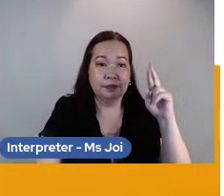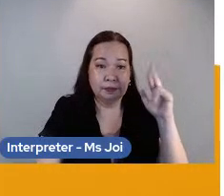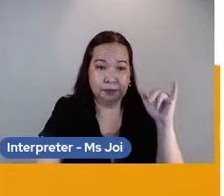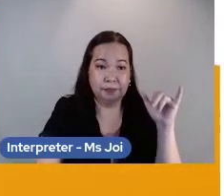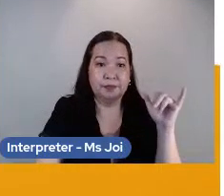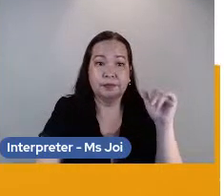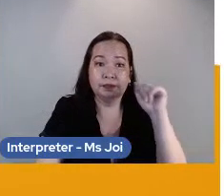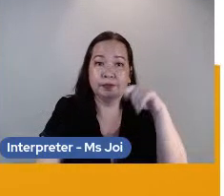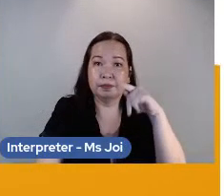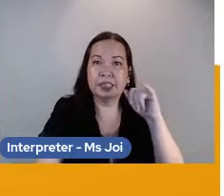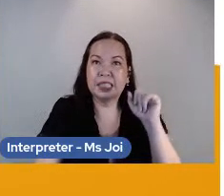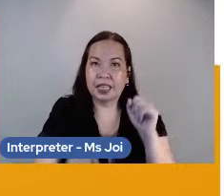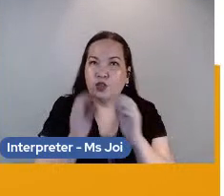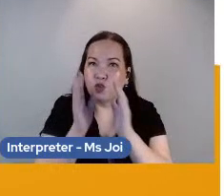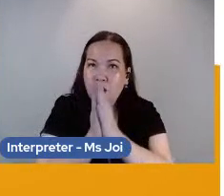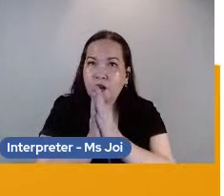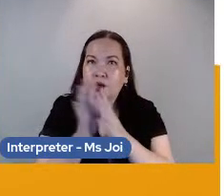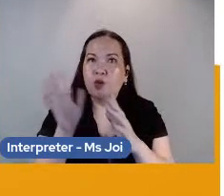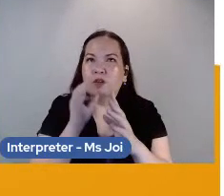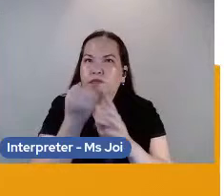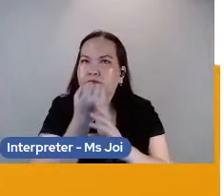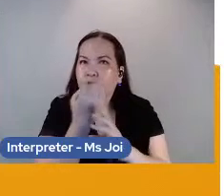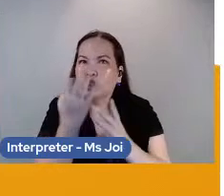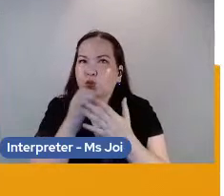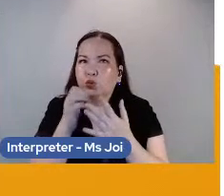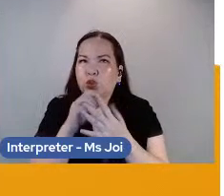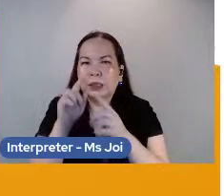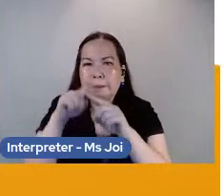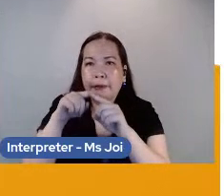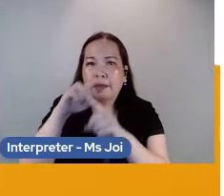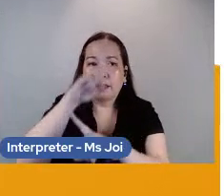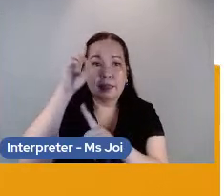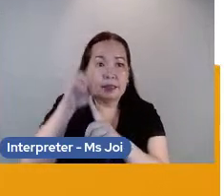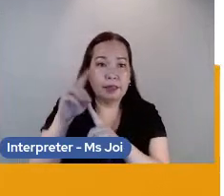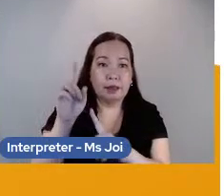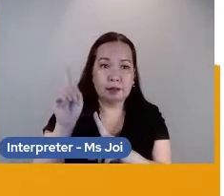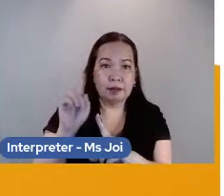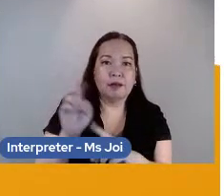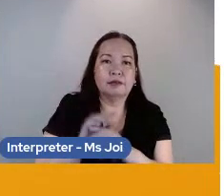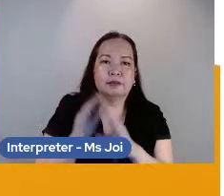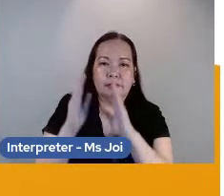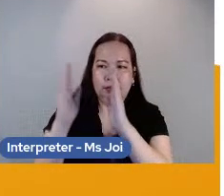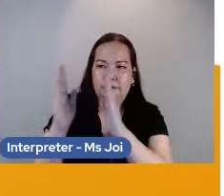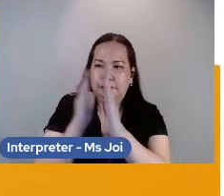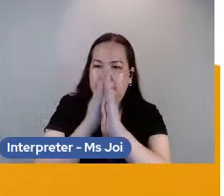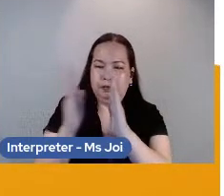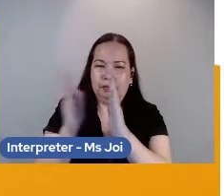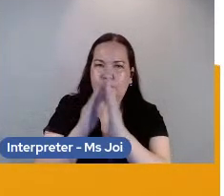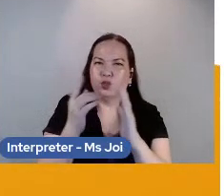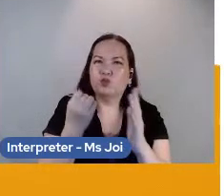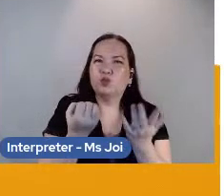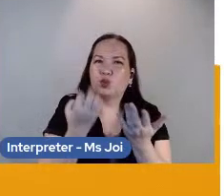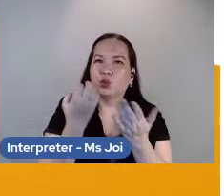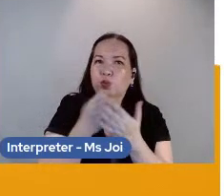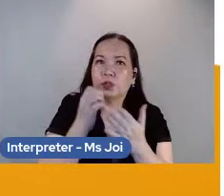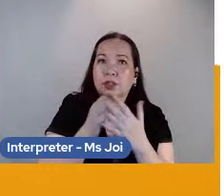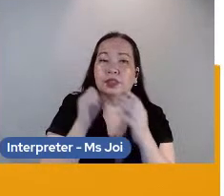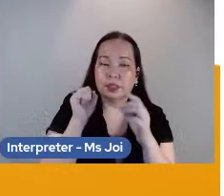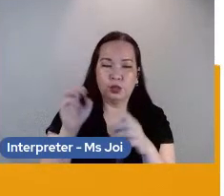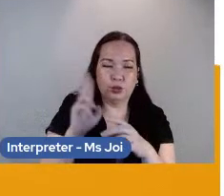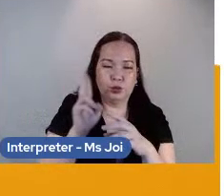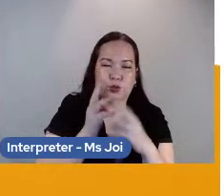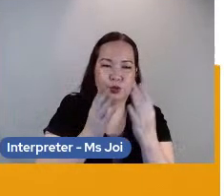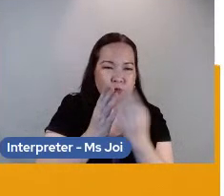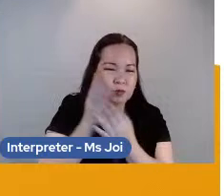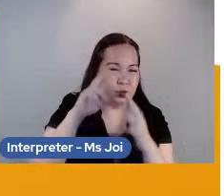certain dates. And I think that'll be quite handy when we think about monitoring political spend in next year. So